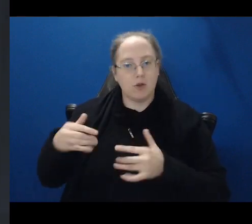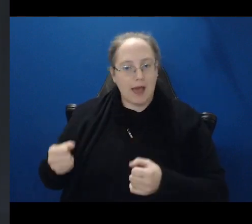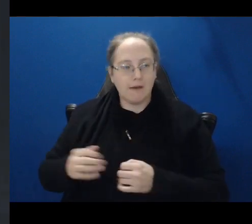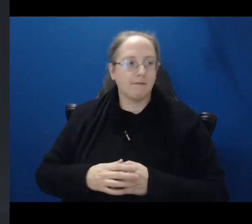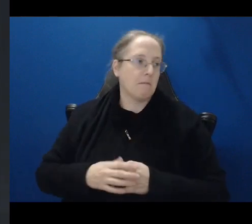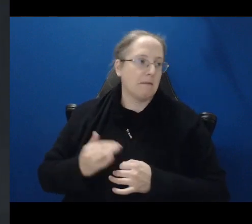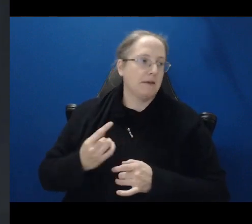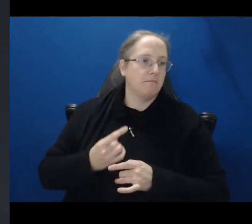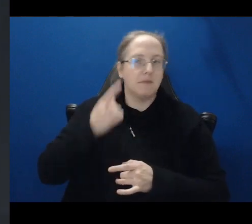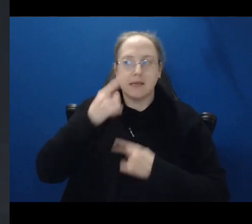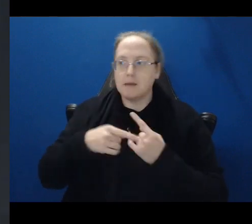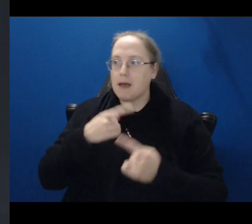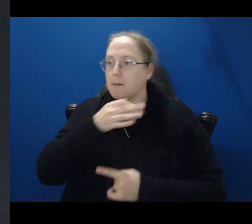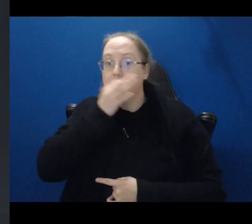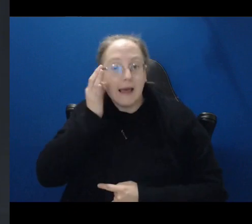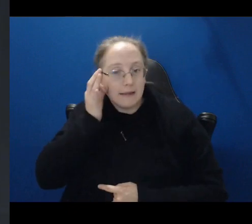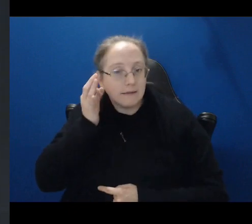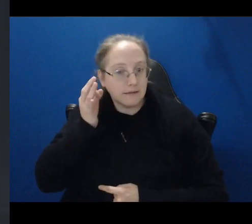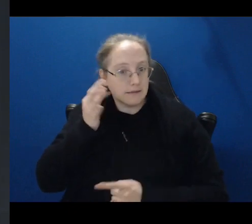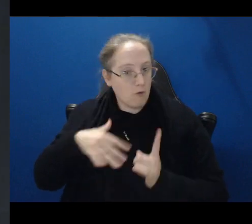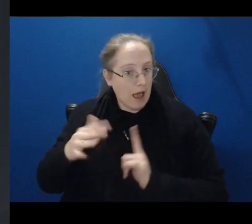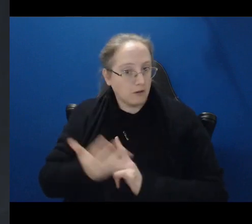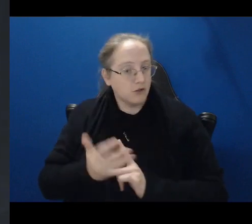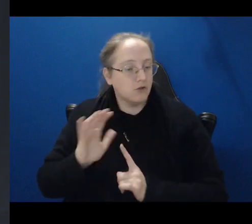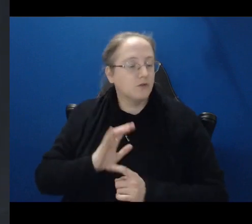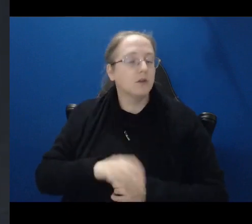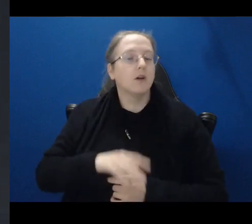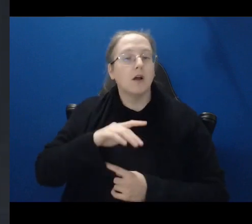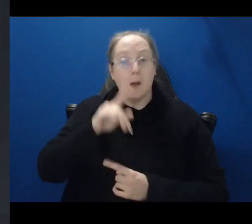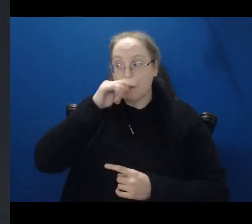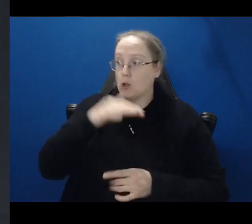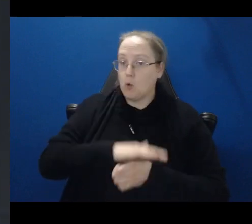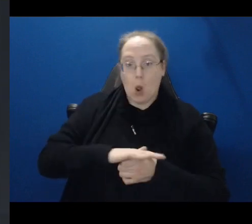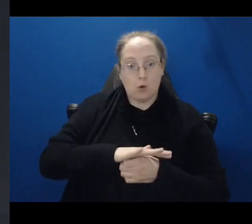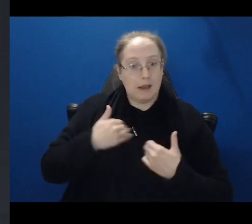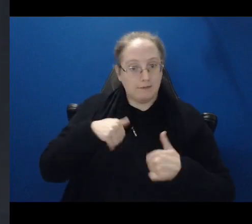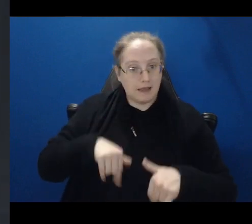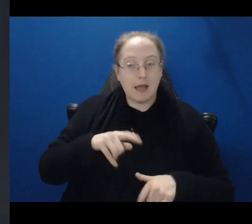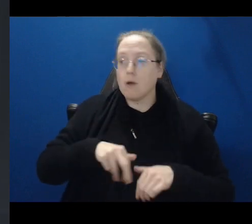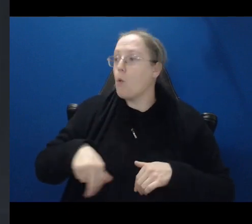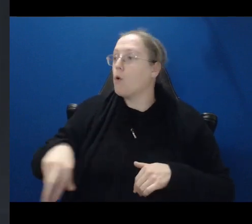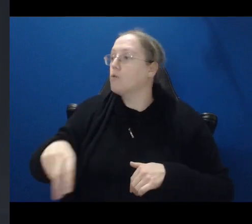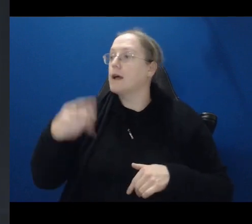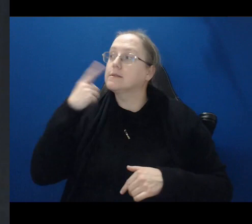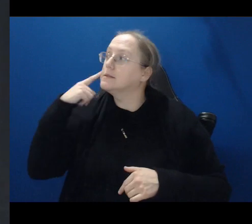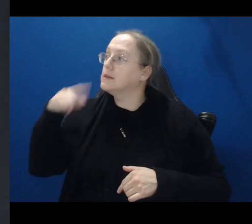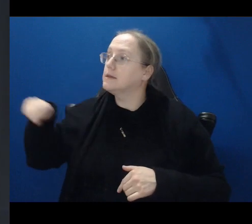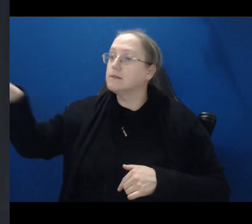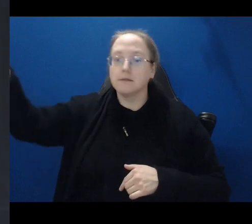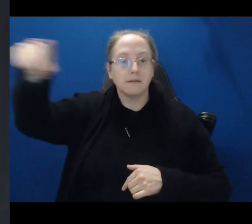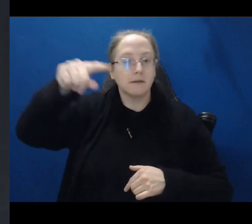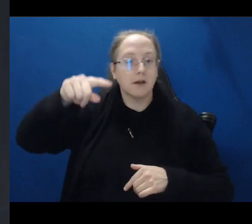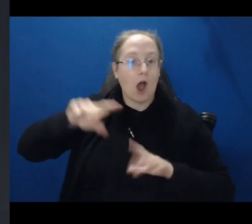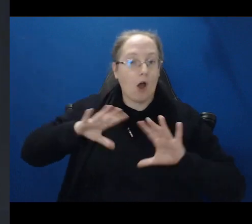that, thinking about the plants for people who are local here, can walk around and maybe even see around the National Gallery with the